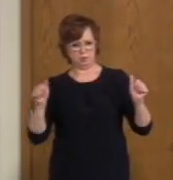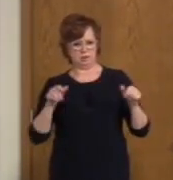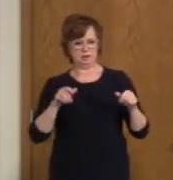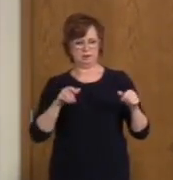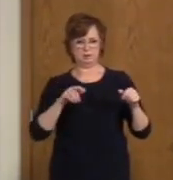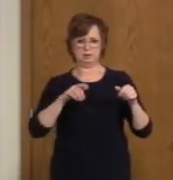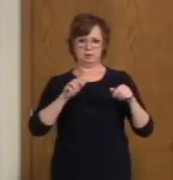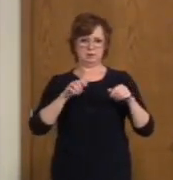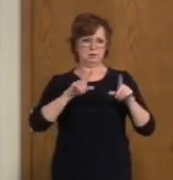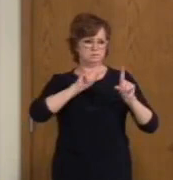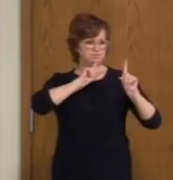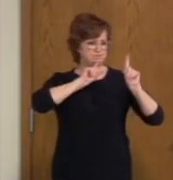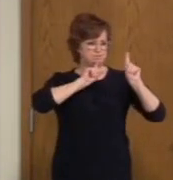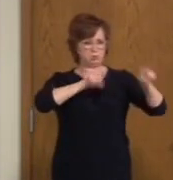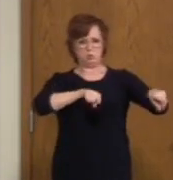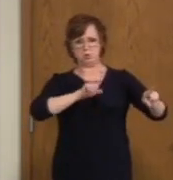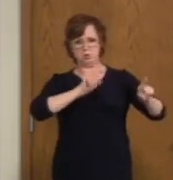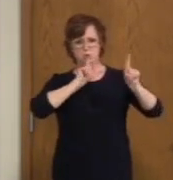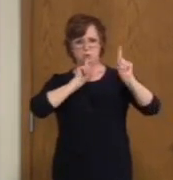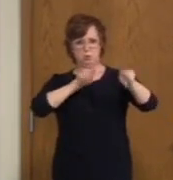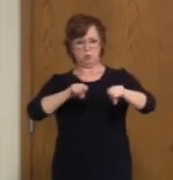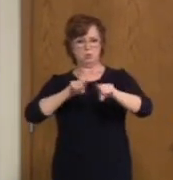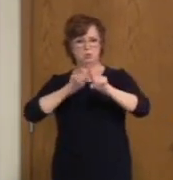businesses proactively?